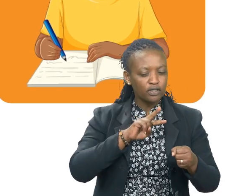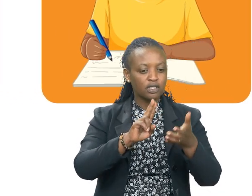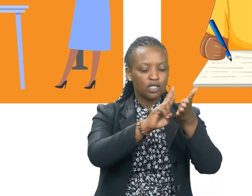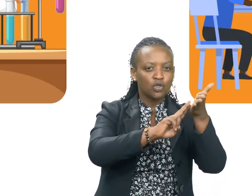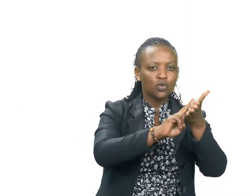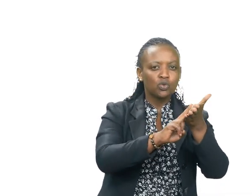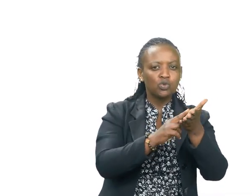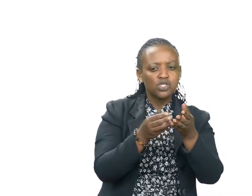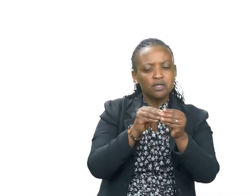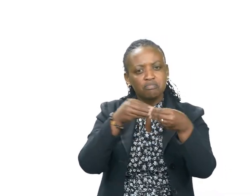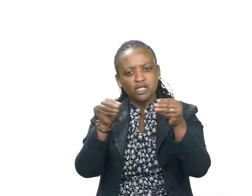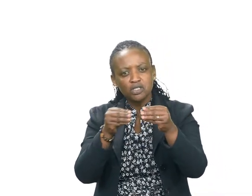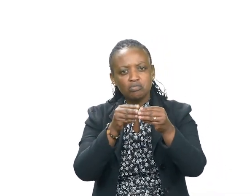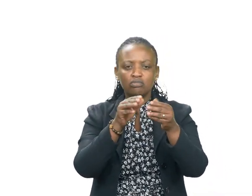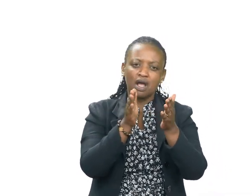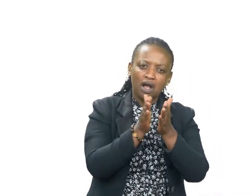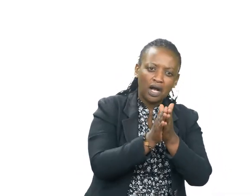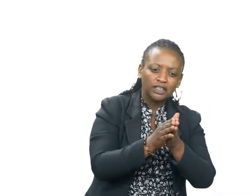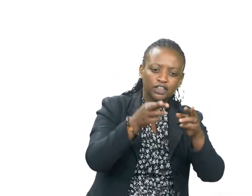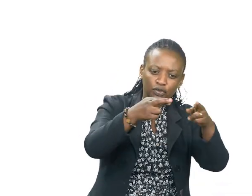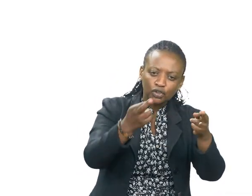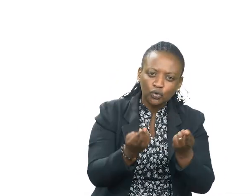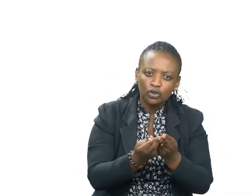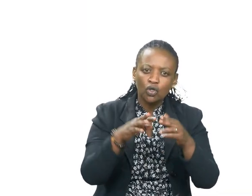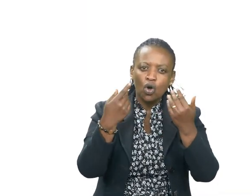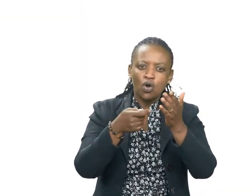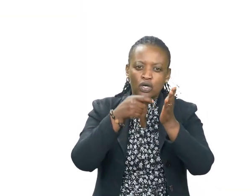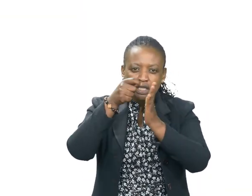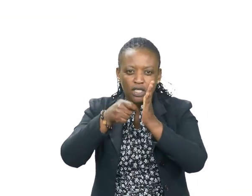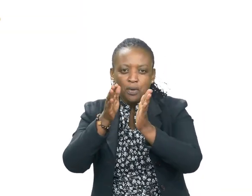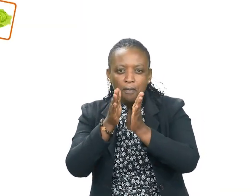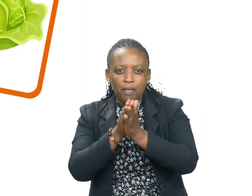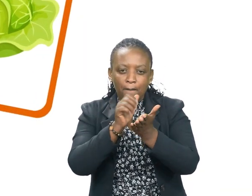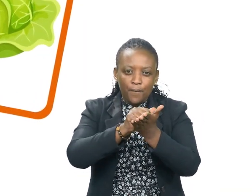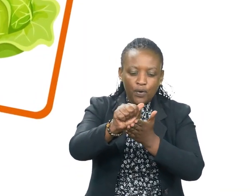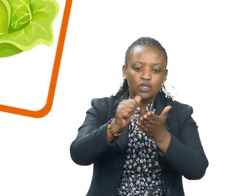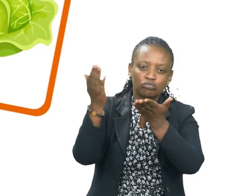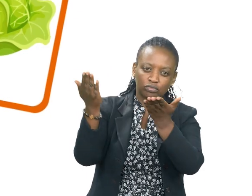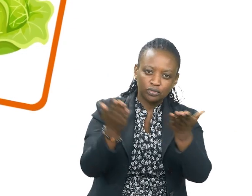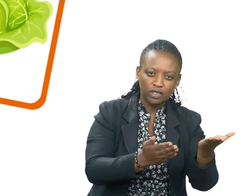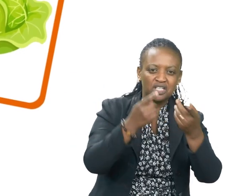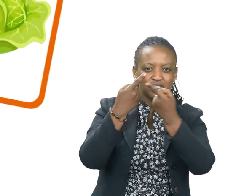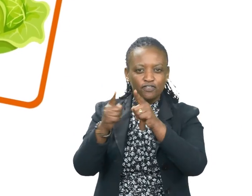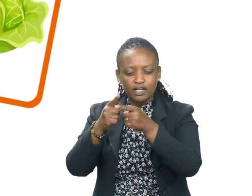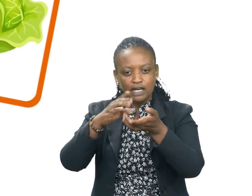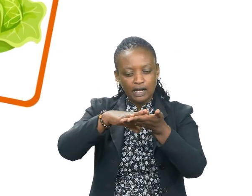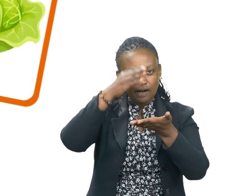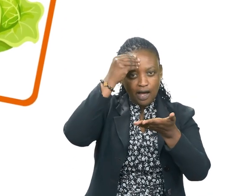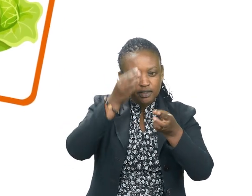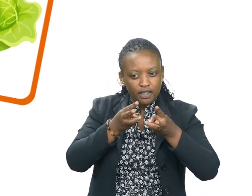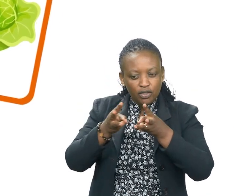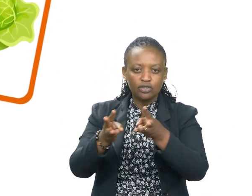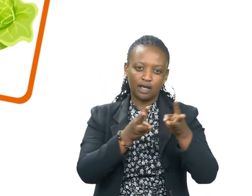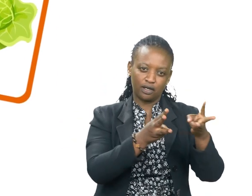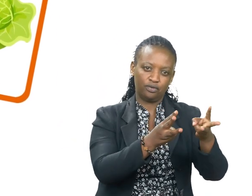respond, and use flexible tools and resources, both digital and printed, to accommodate